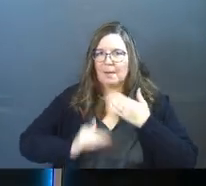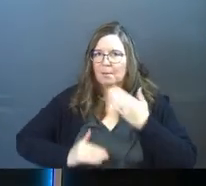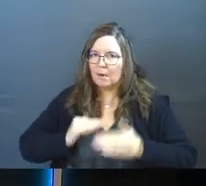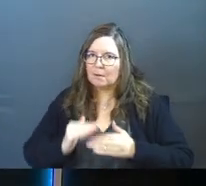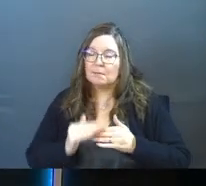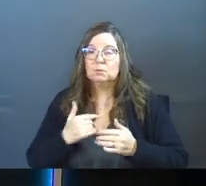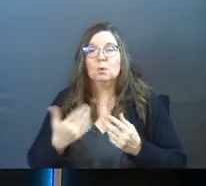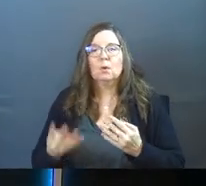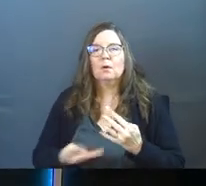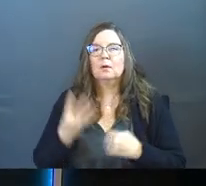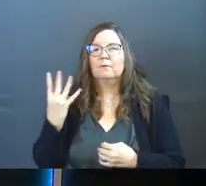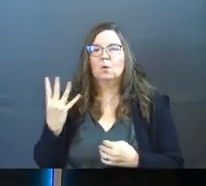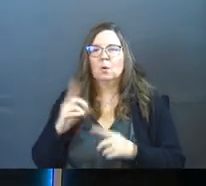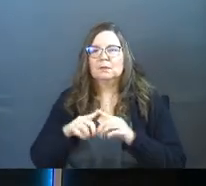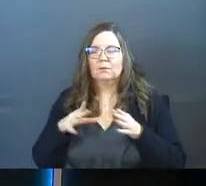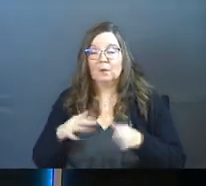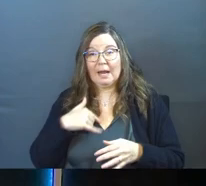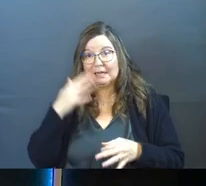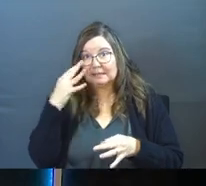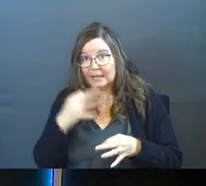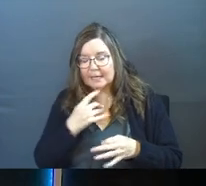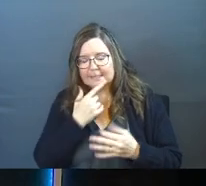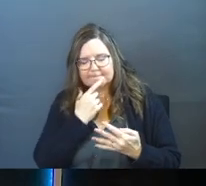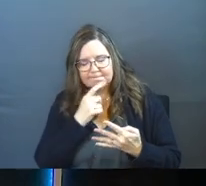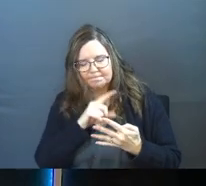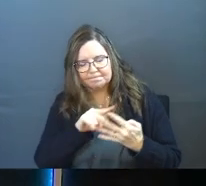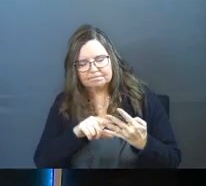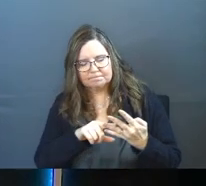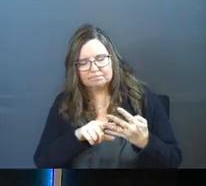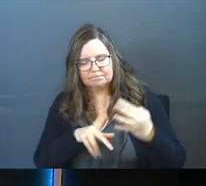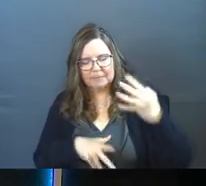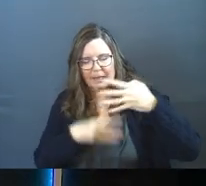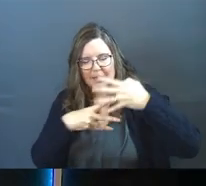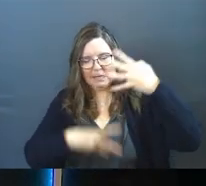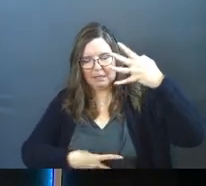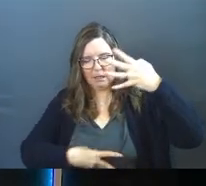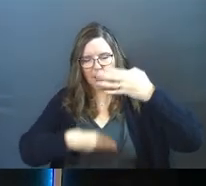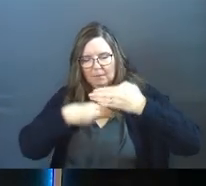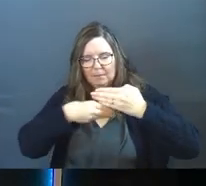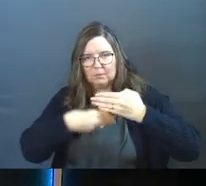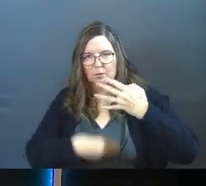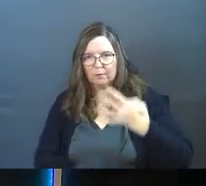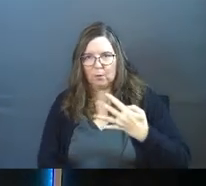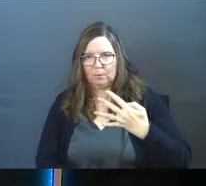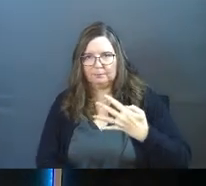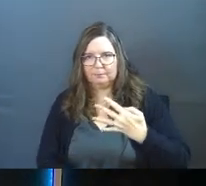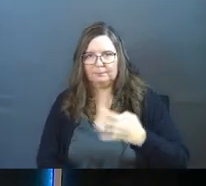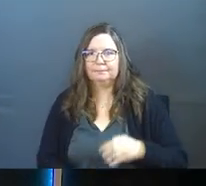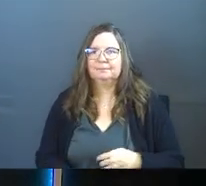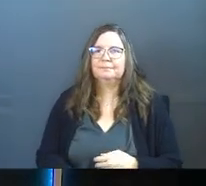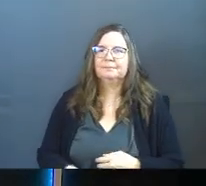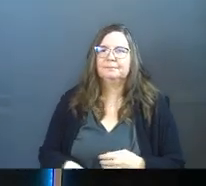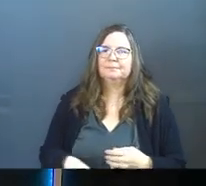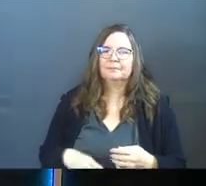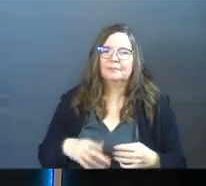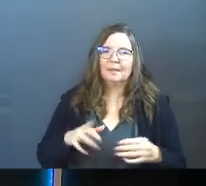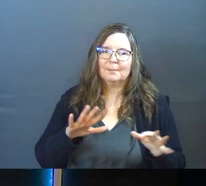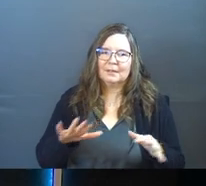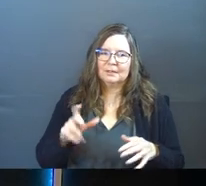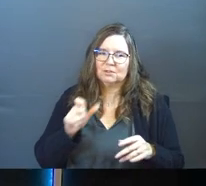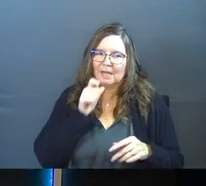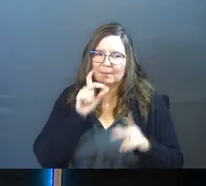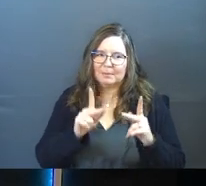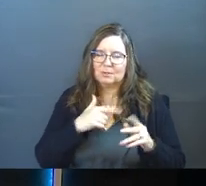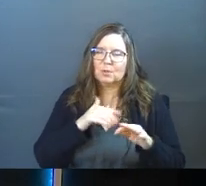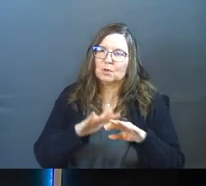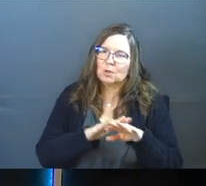process. So what are four different ways? And I decided I'll open it up easy. Okay, I'm going to take it easy because you guys aren't my people. So